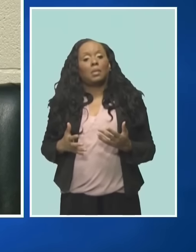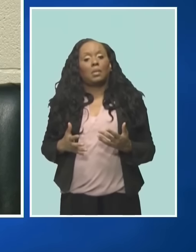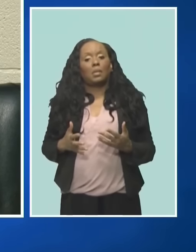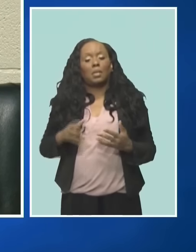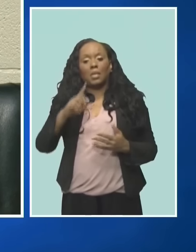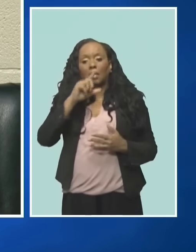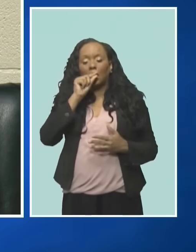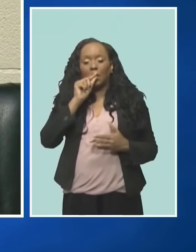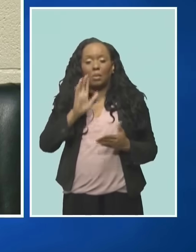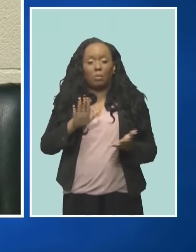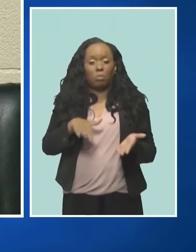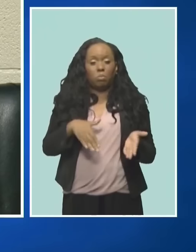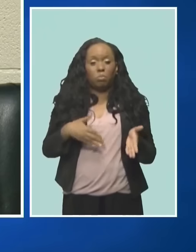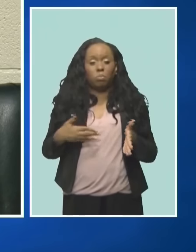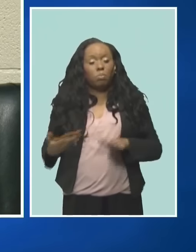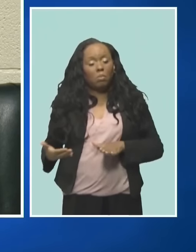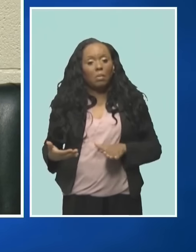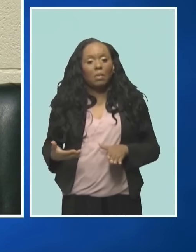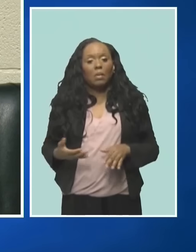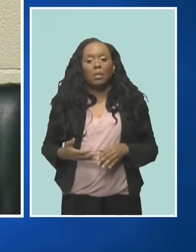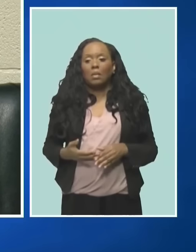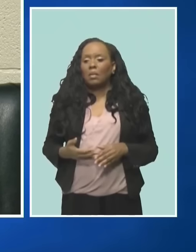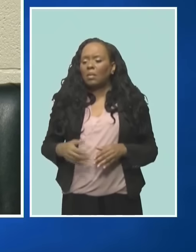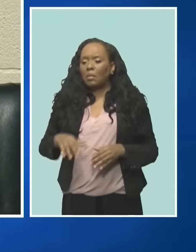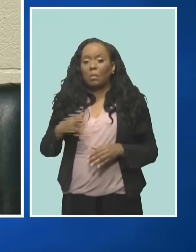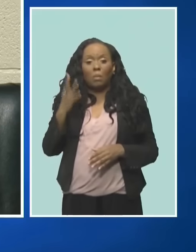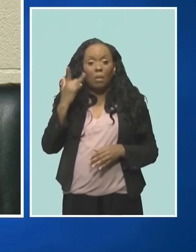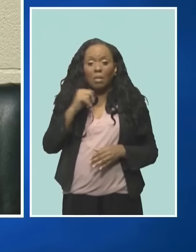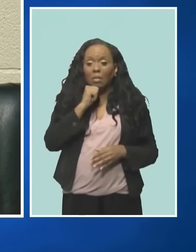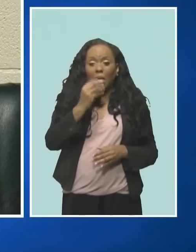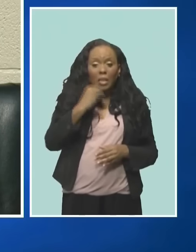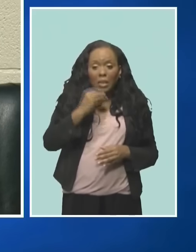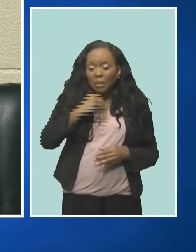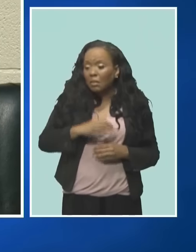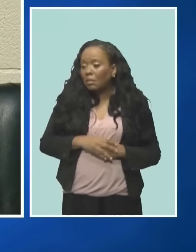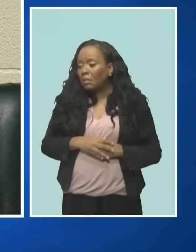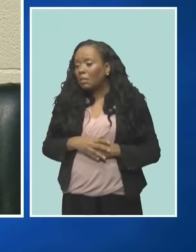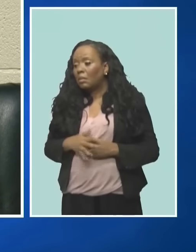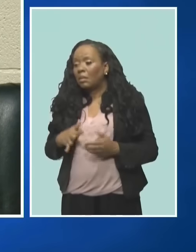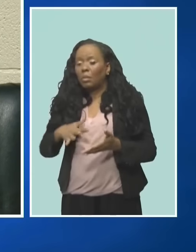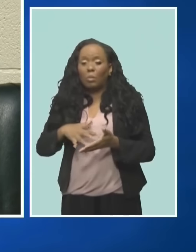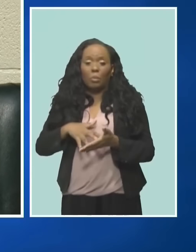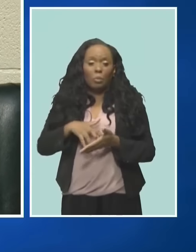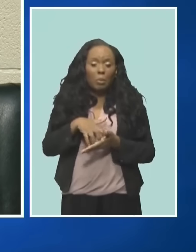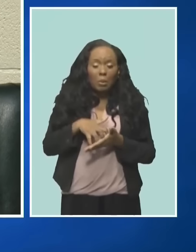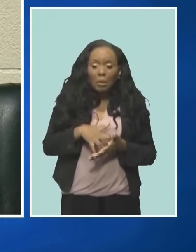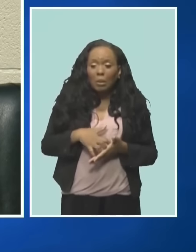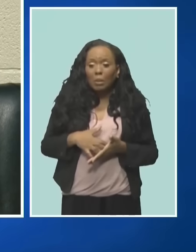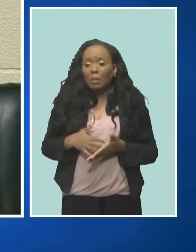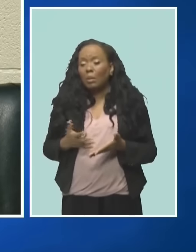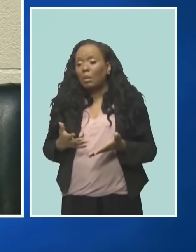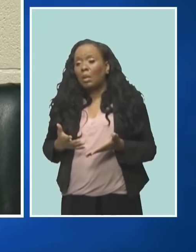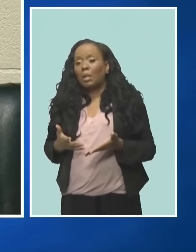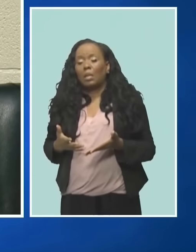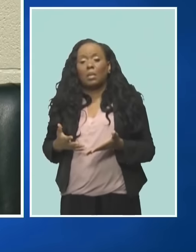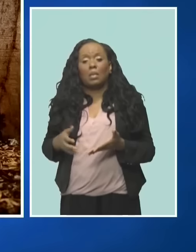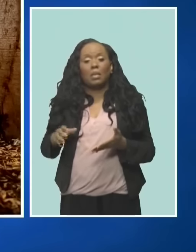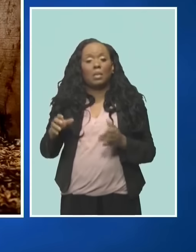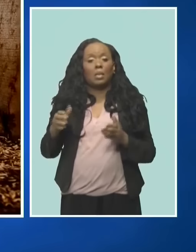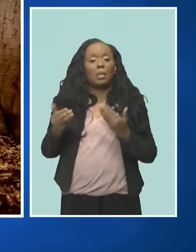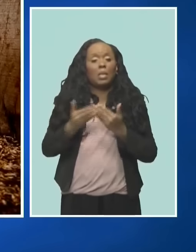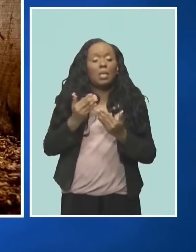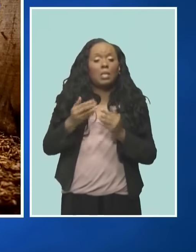die because they stop eating, they get weak, they aren't putting on size, they're susceptible to